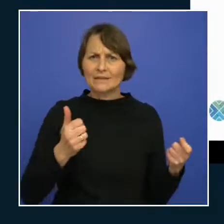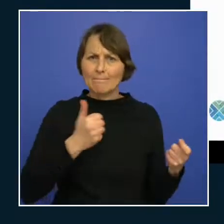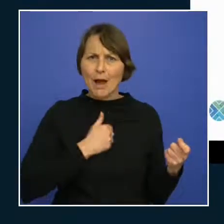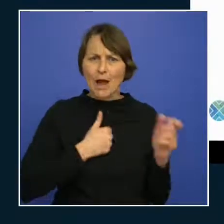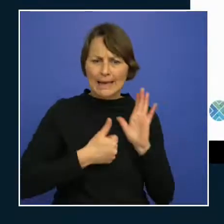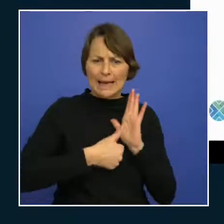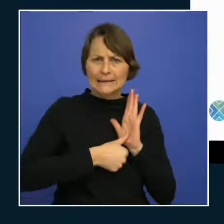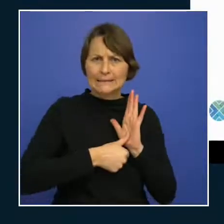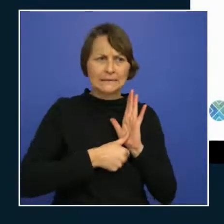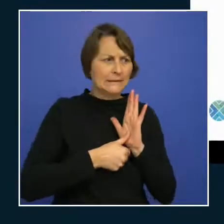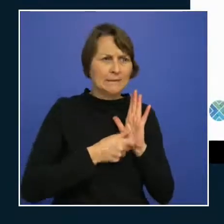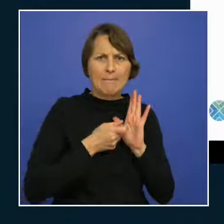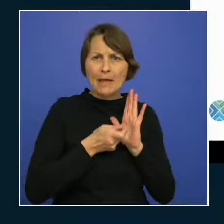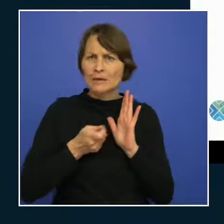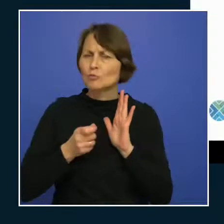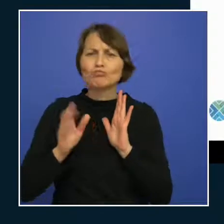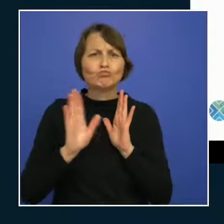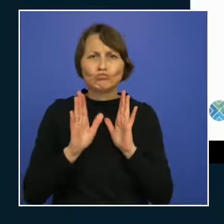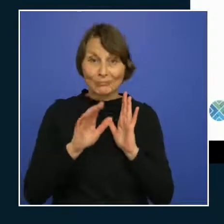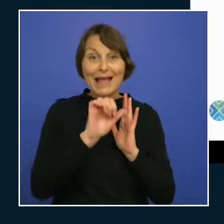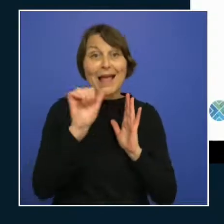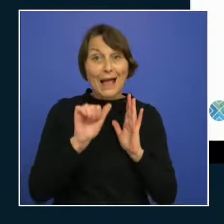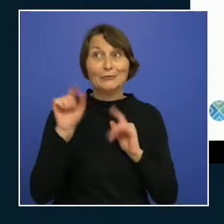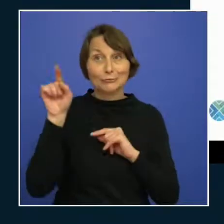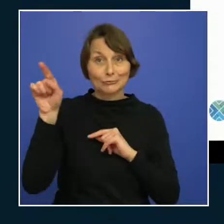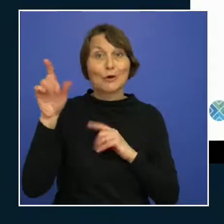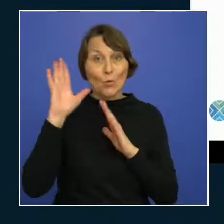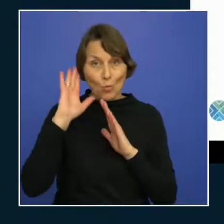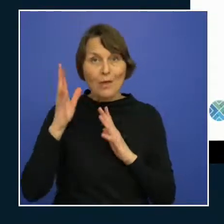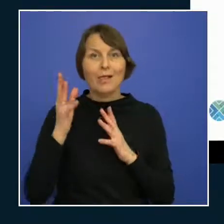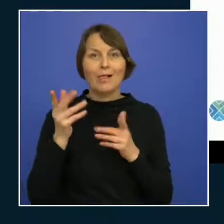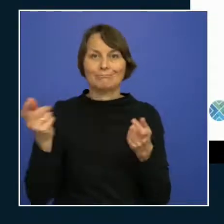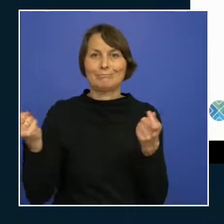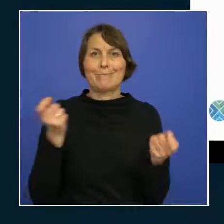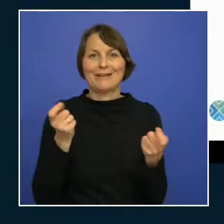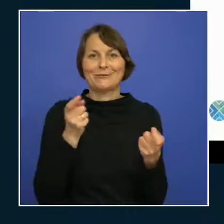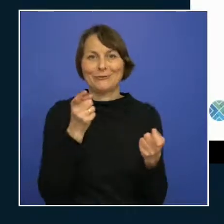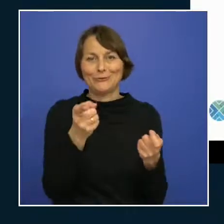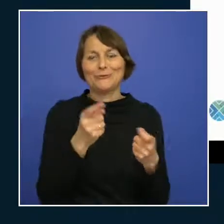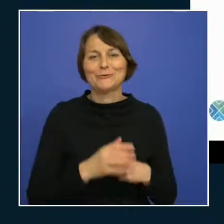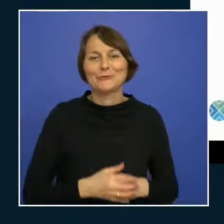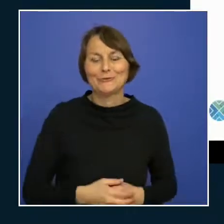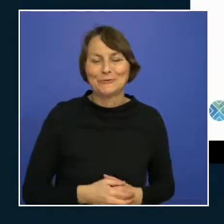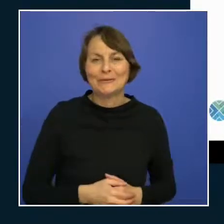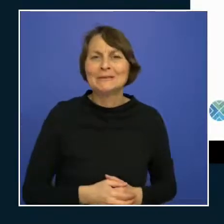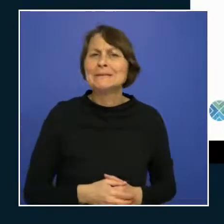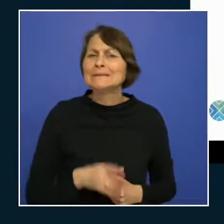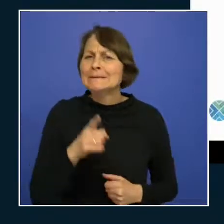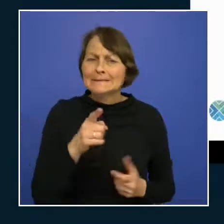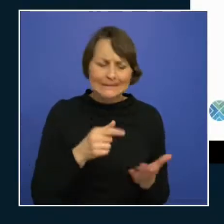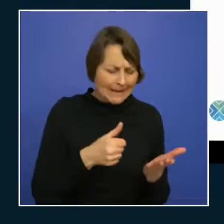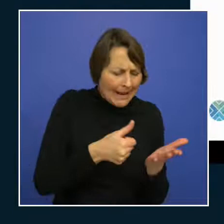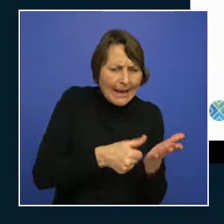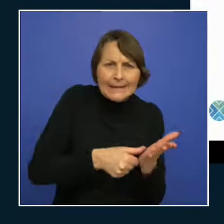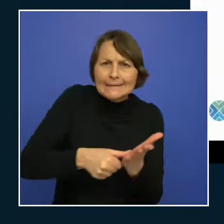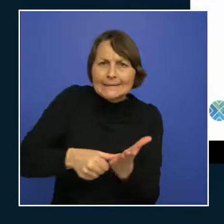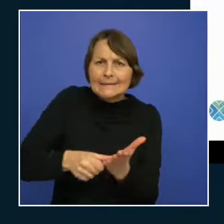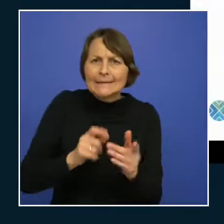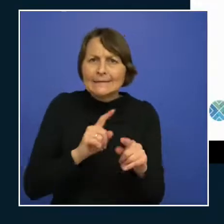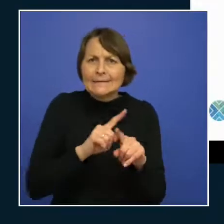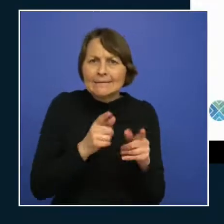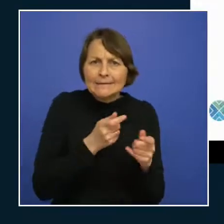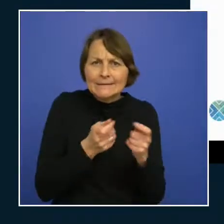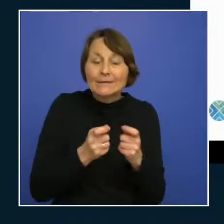Azure manages the credentials for you. And when you talk about managed identities, there are like two types, and